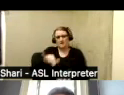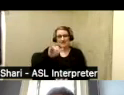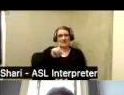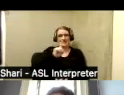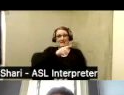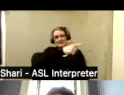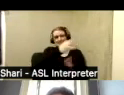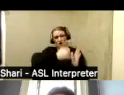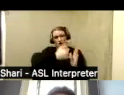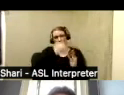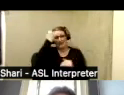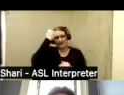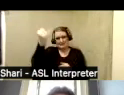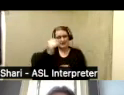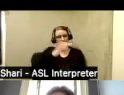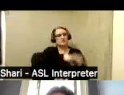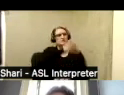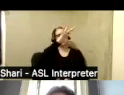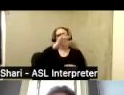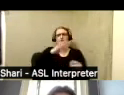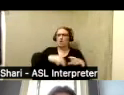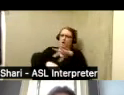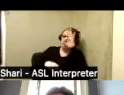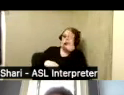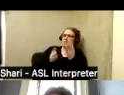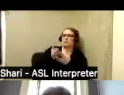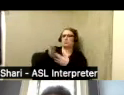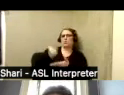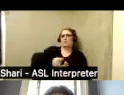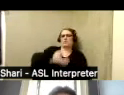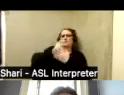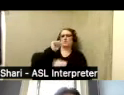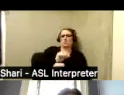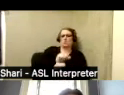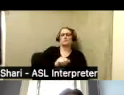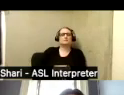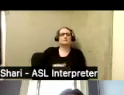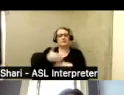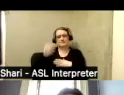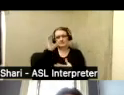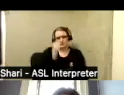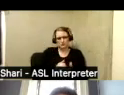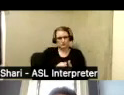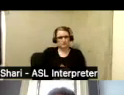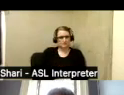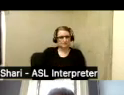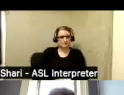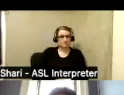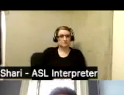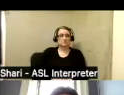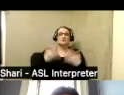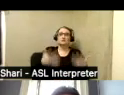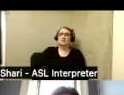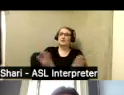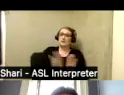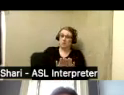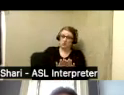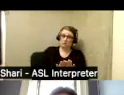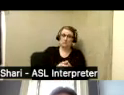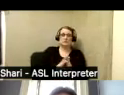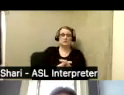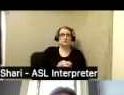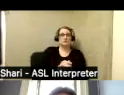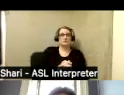idea of the discovery of the other through therapeutic work." Next slide, please. So I'd like to conclude my